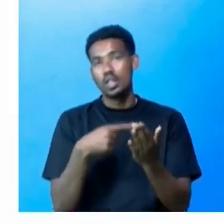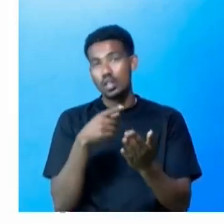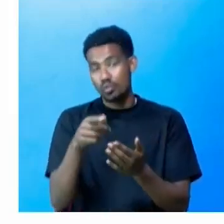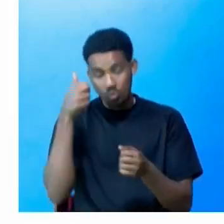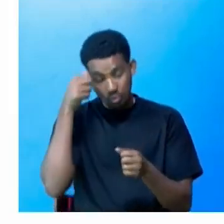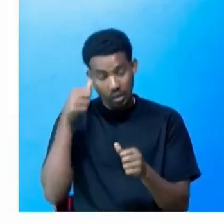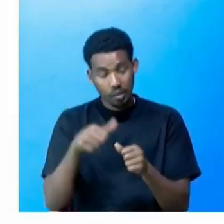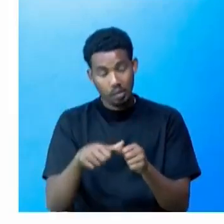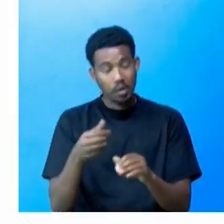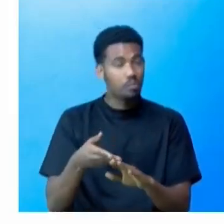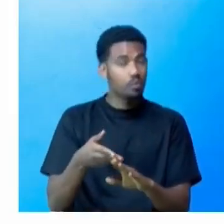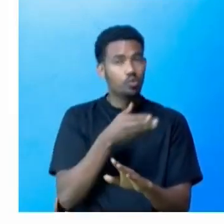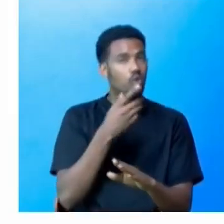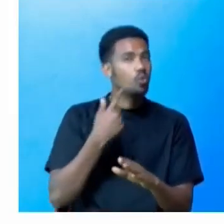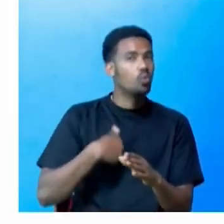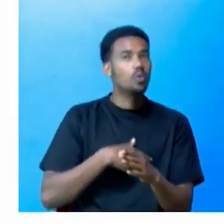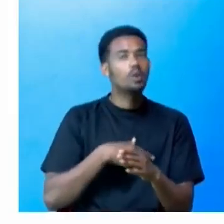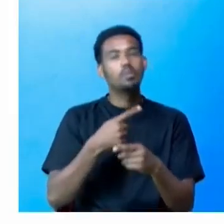big.